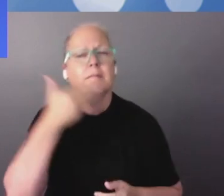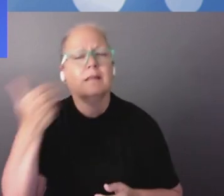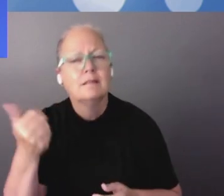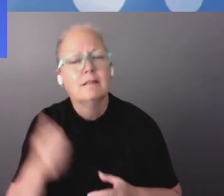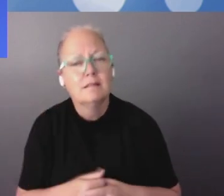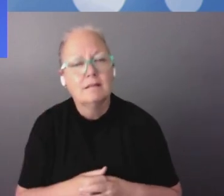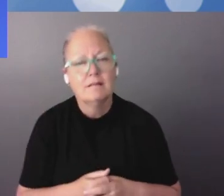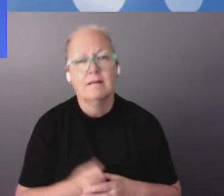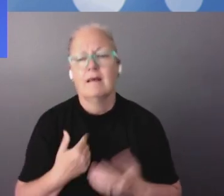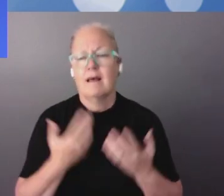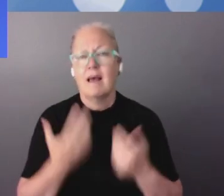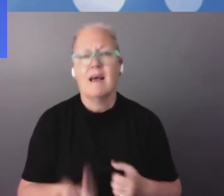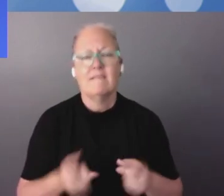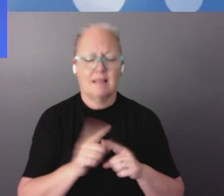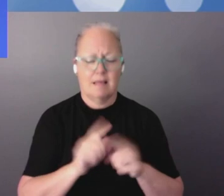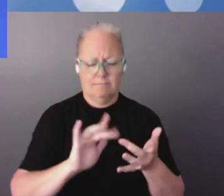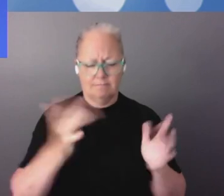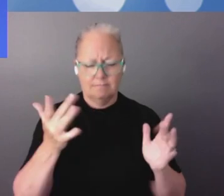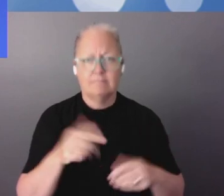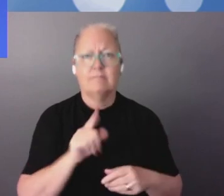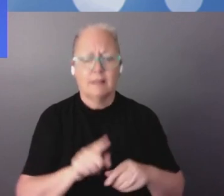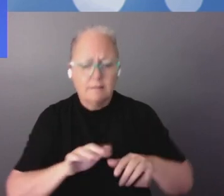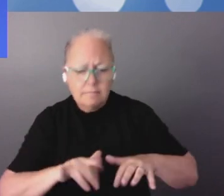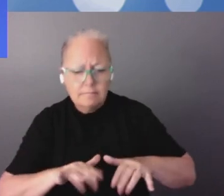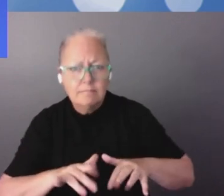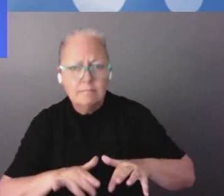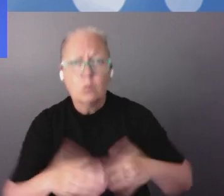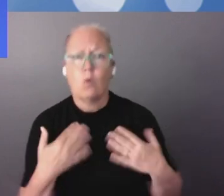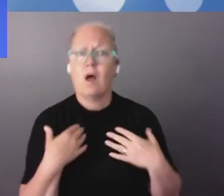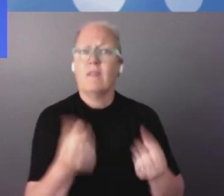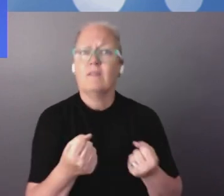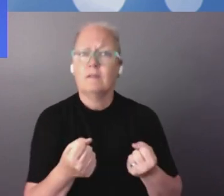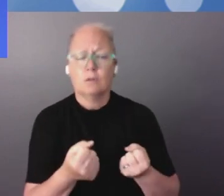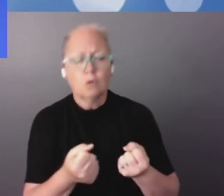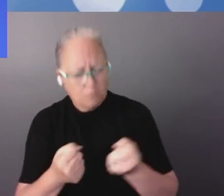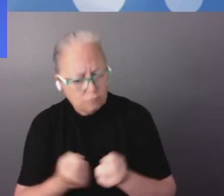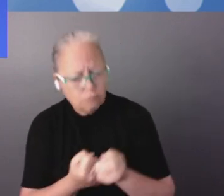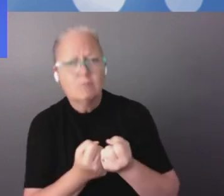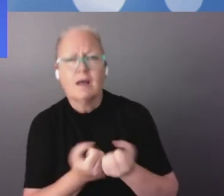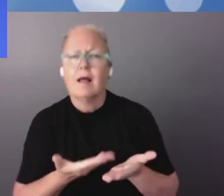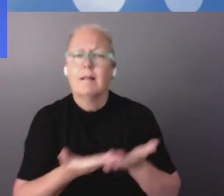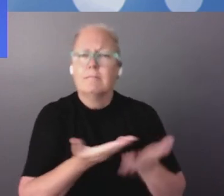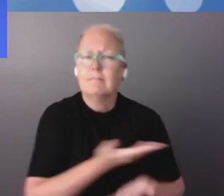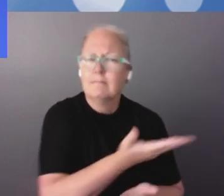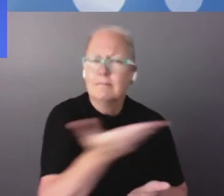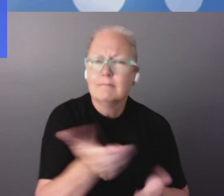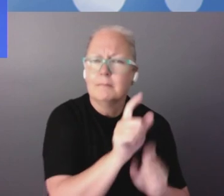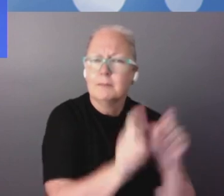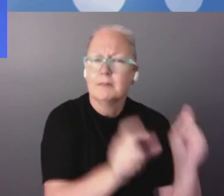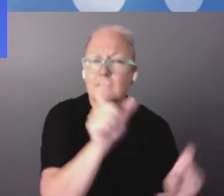healthcare solutions to help the population. We have also experienced